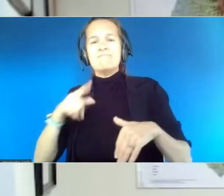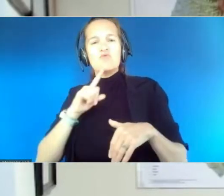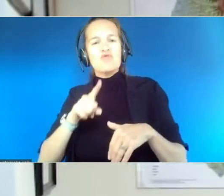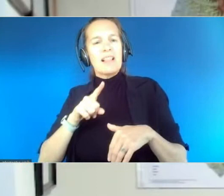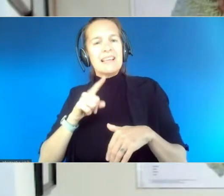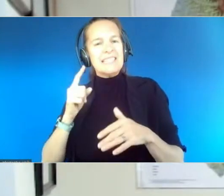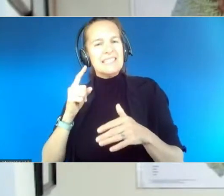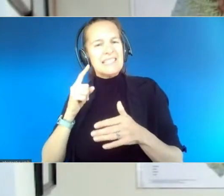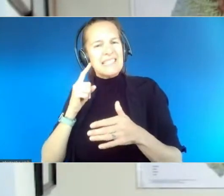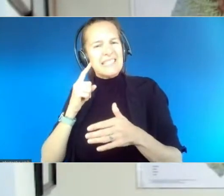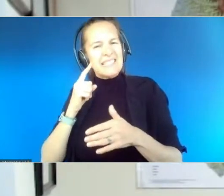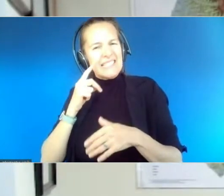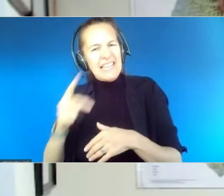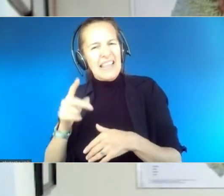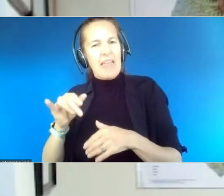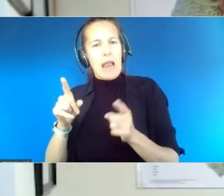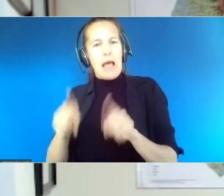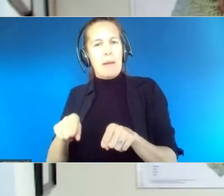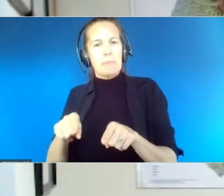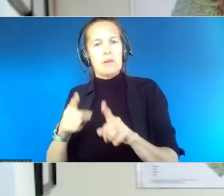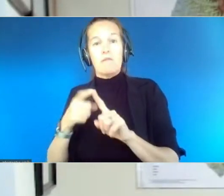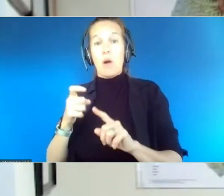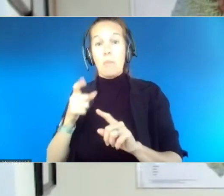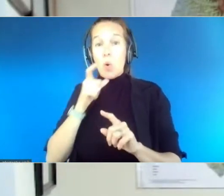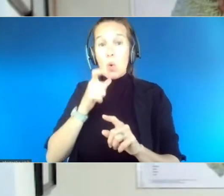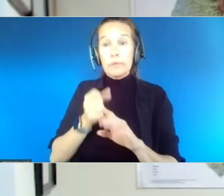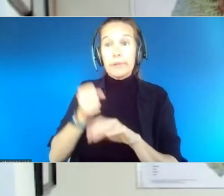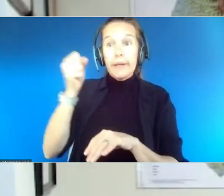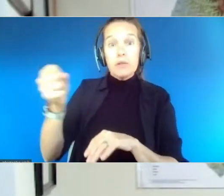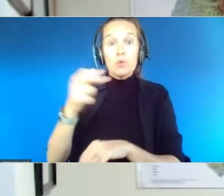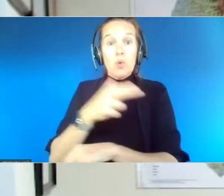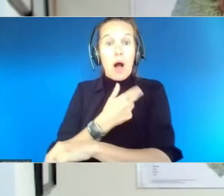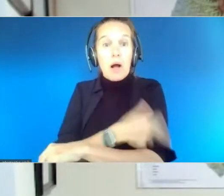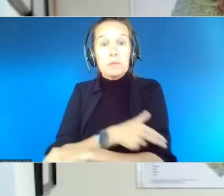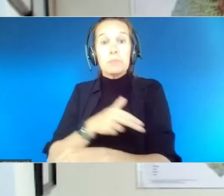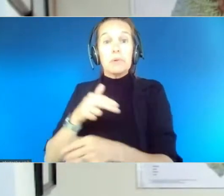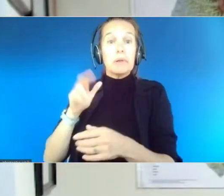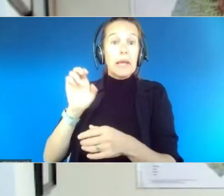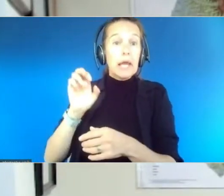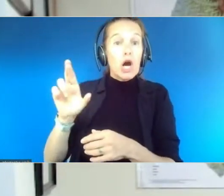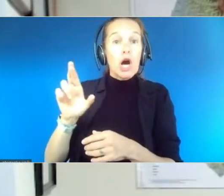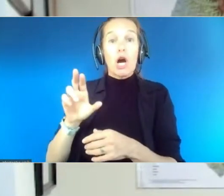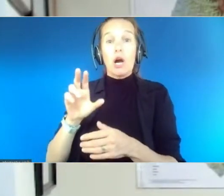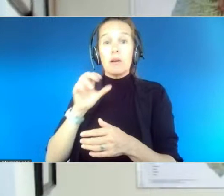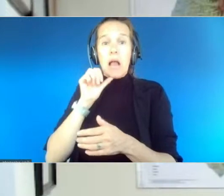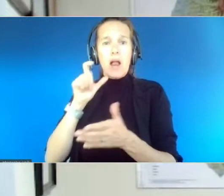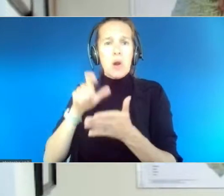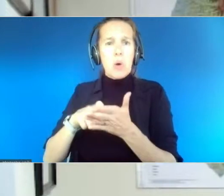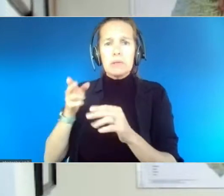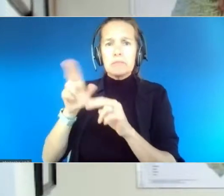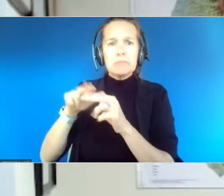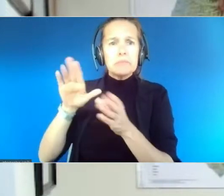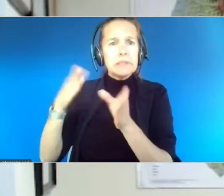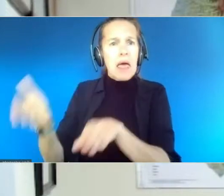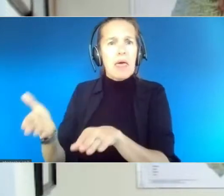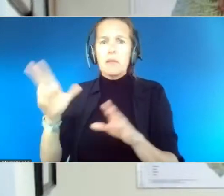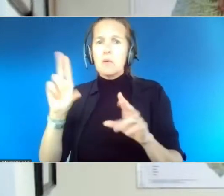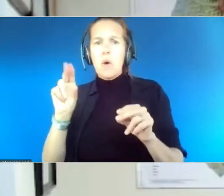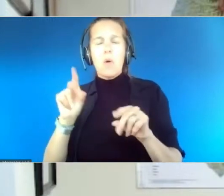either symptoms or hospitalization, ICU, or death. We're just not seeing that. But we are seeing an